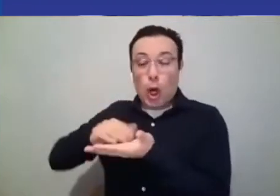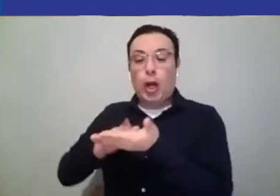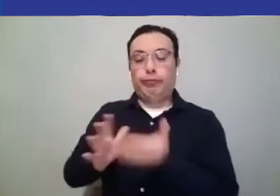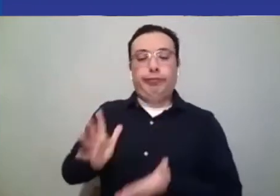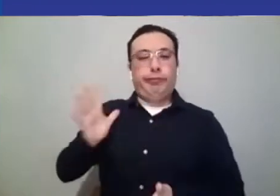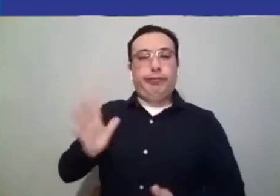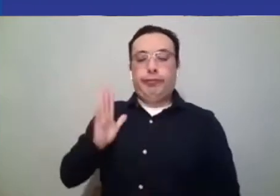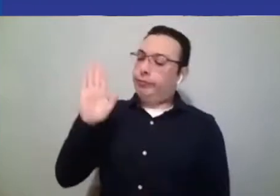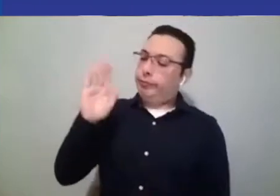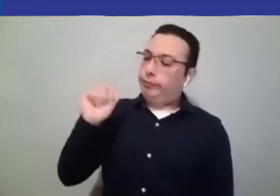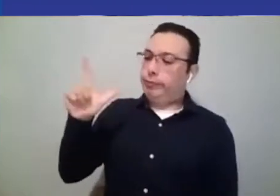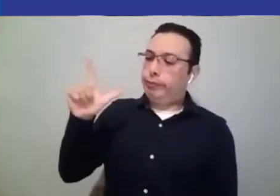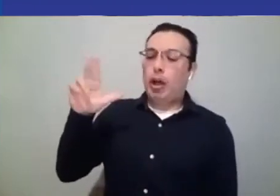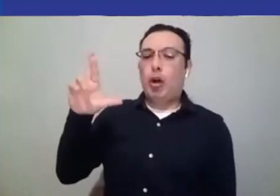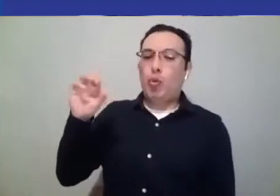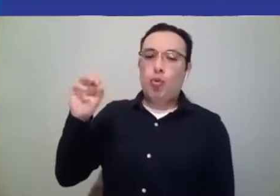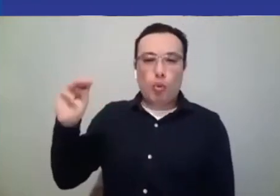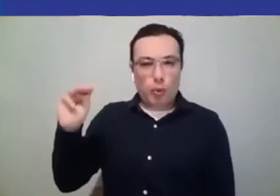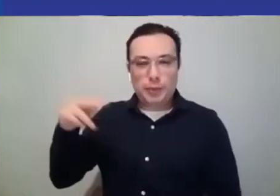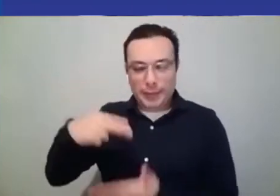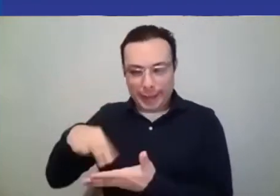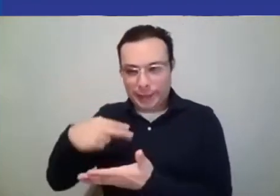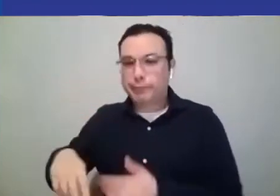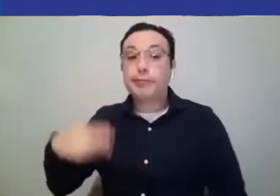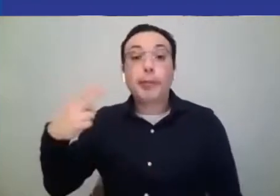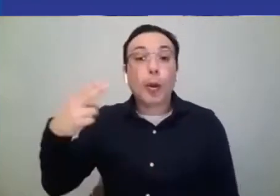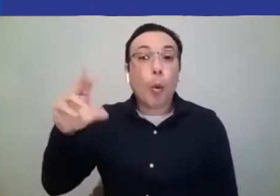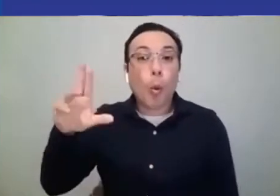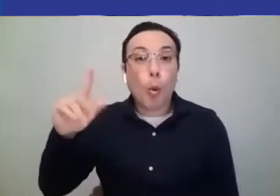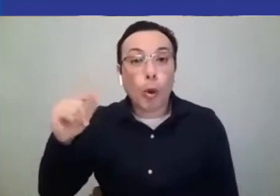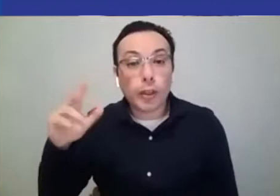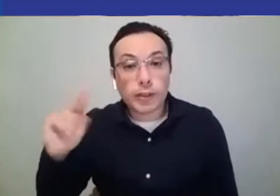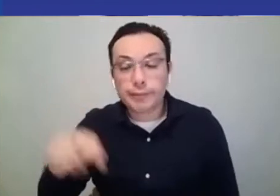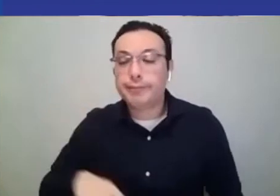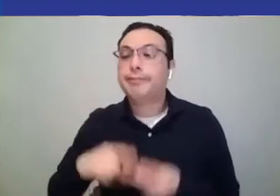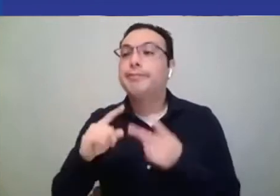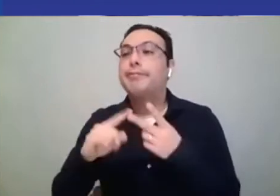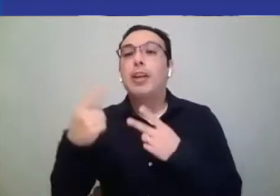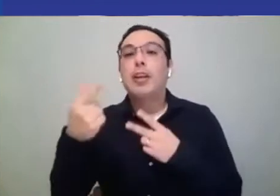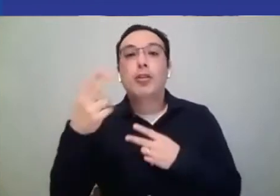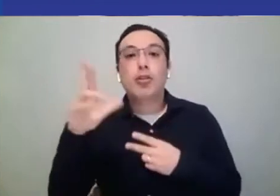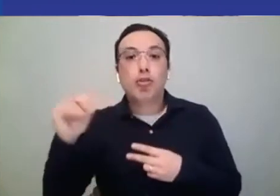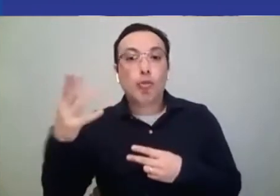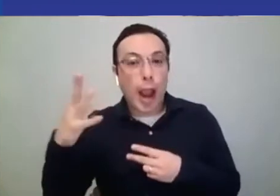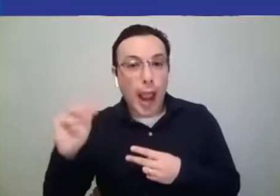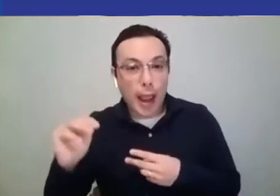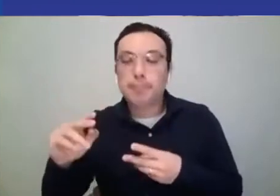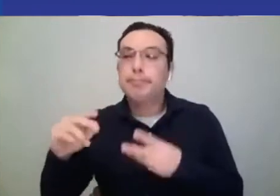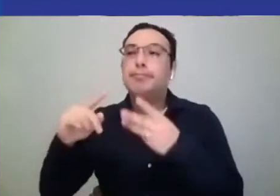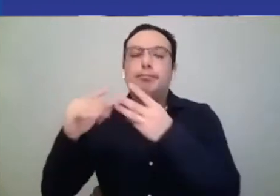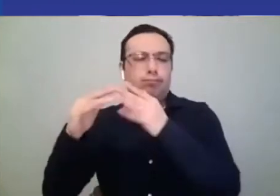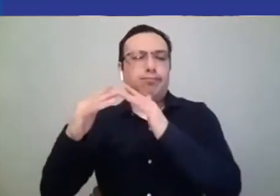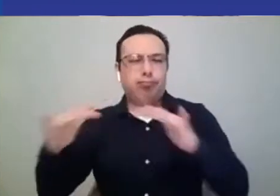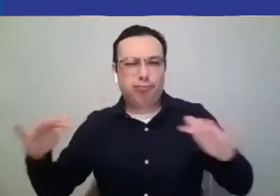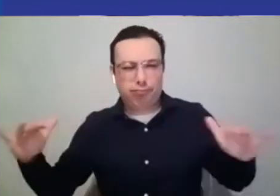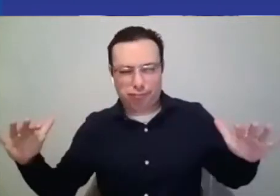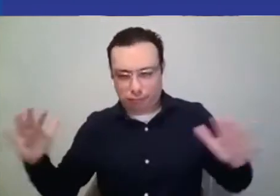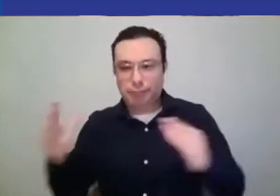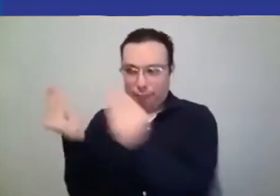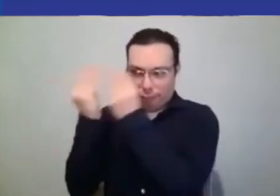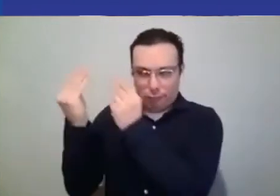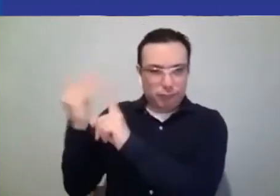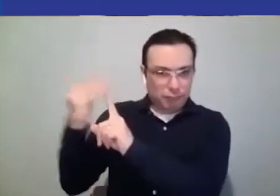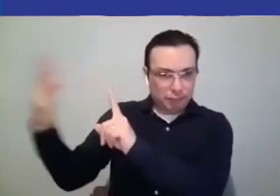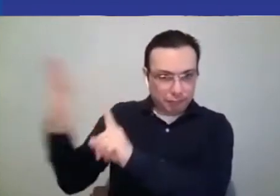in addition to the techniques of Horton and Graham and ballet and all those things, the company I